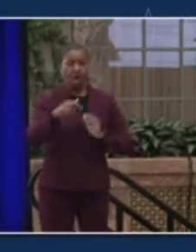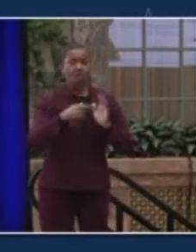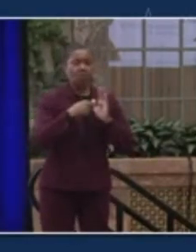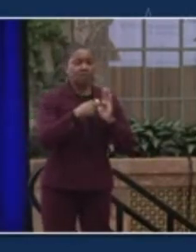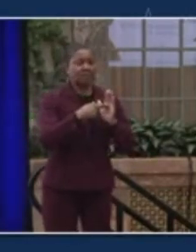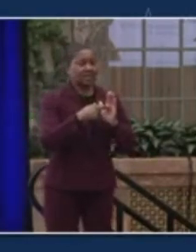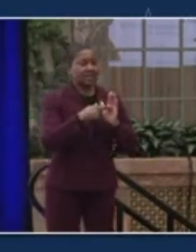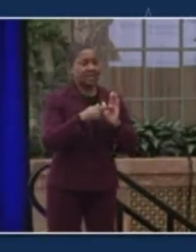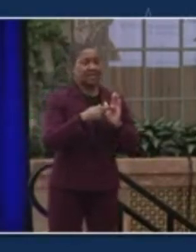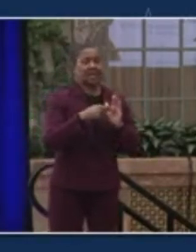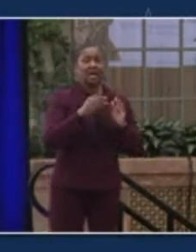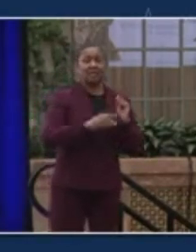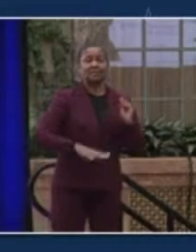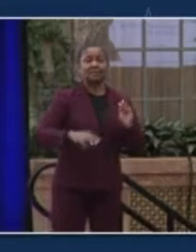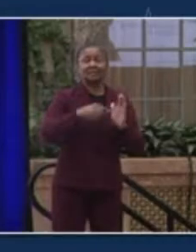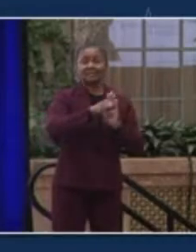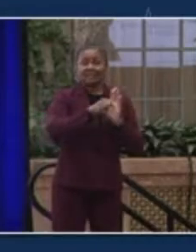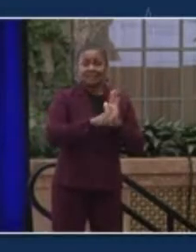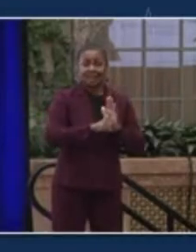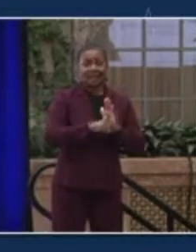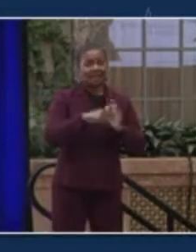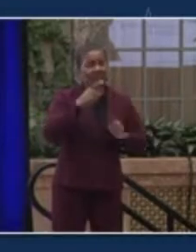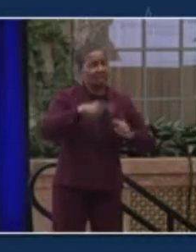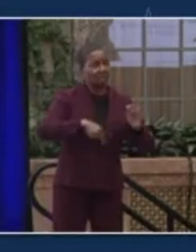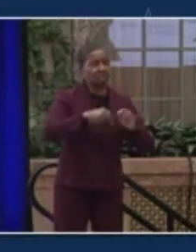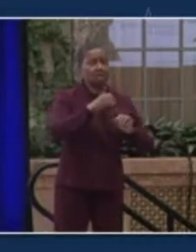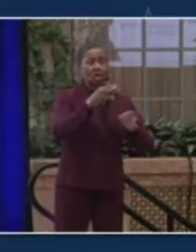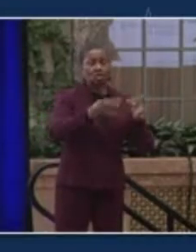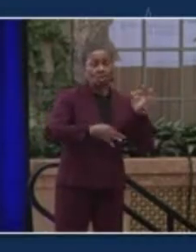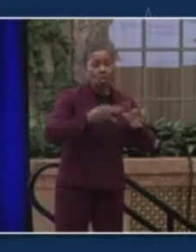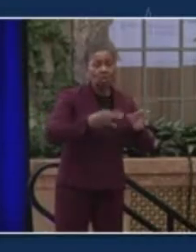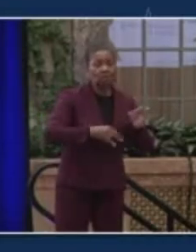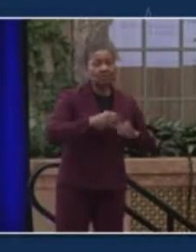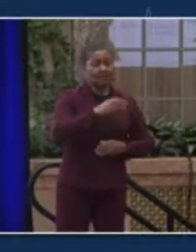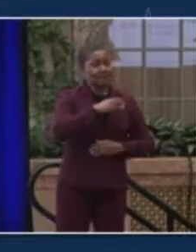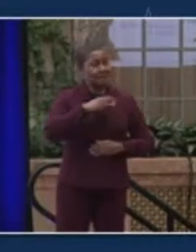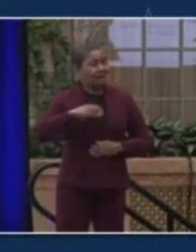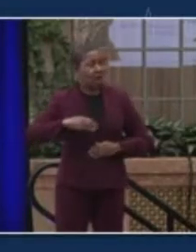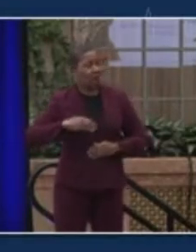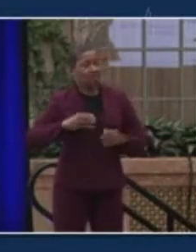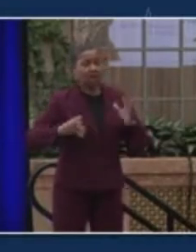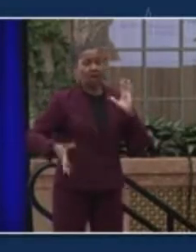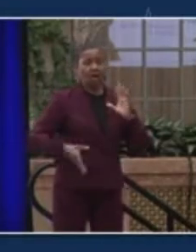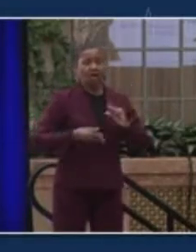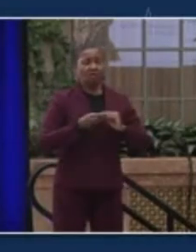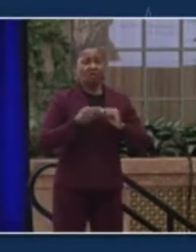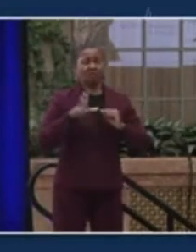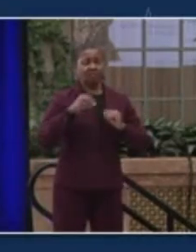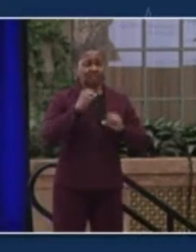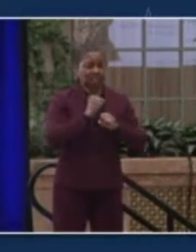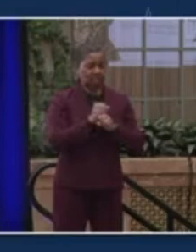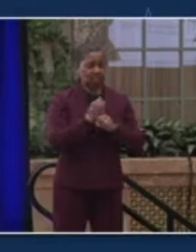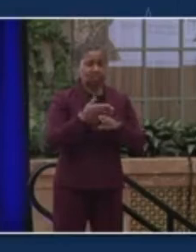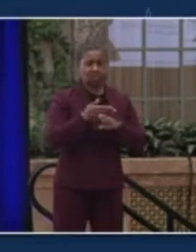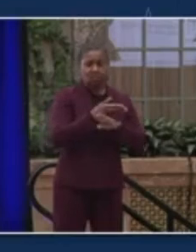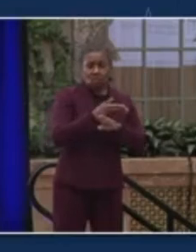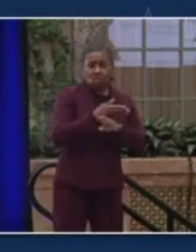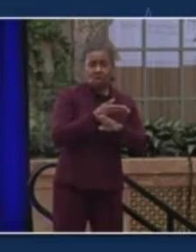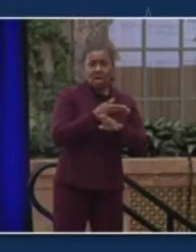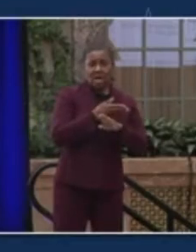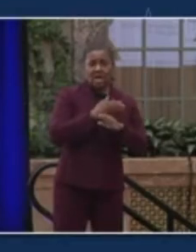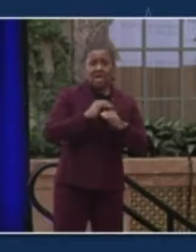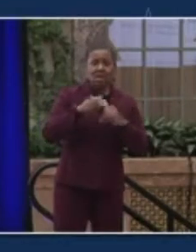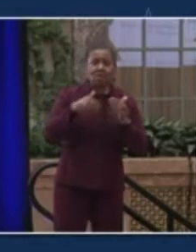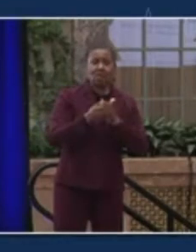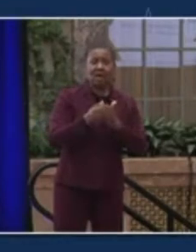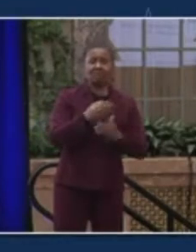representing the land of Lincoln in the State House, of course, in the United States Congress for over 15 years before he reached the fifth